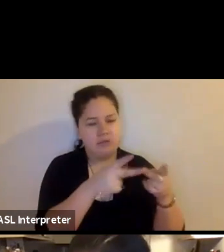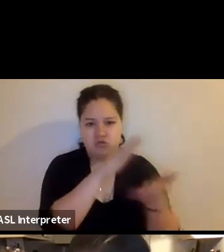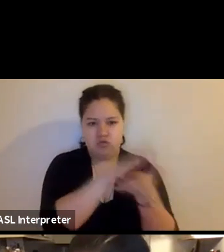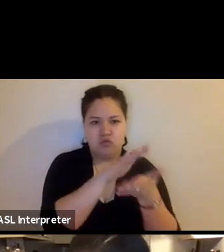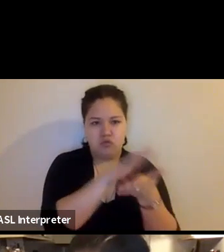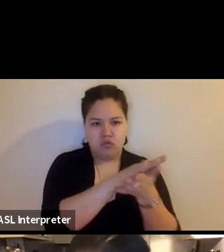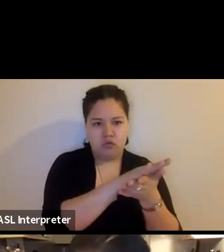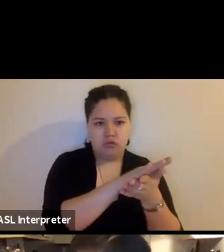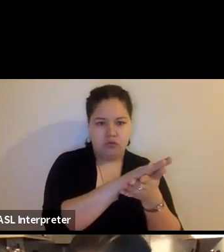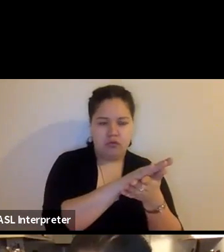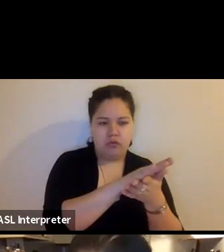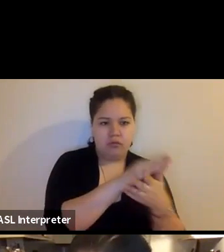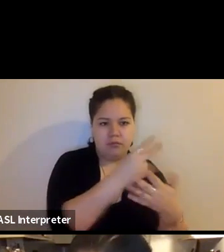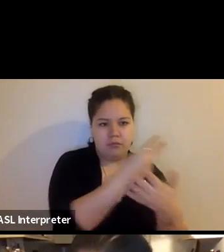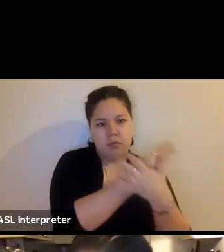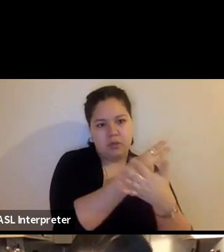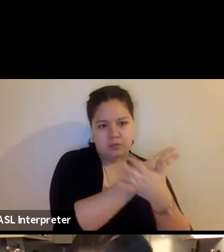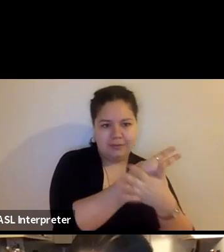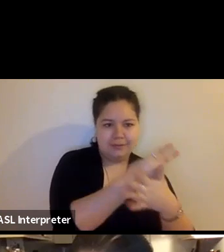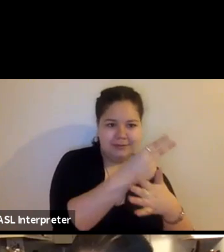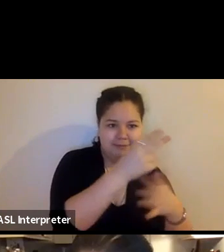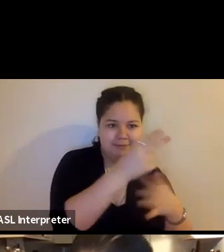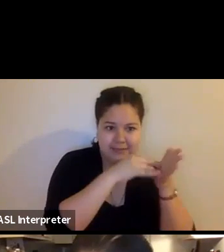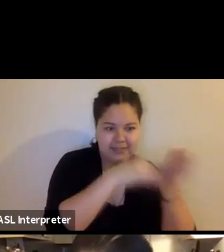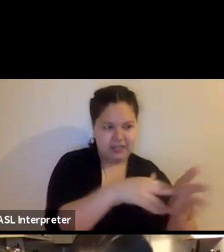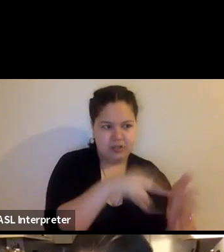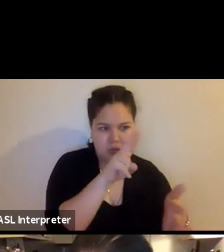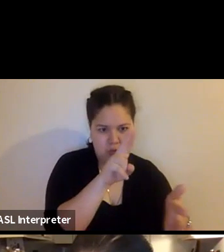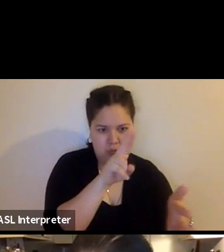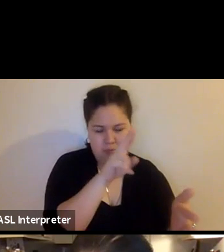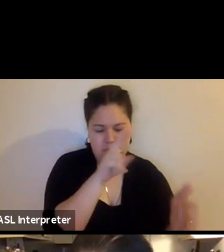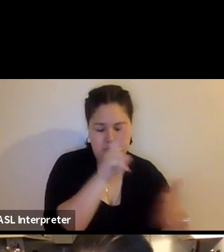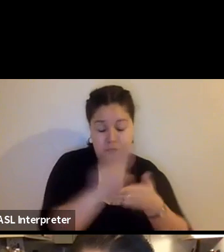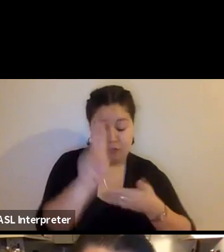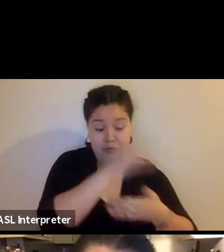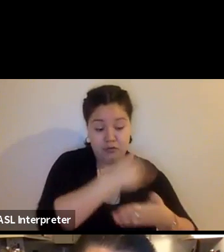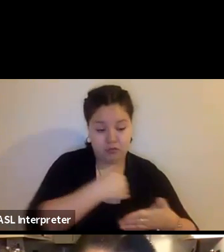T. I think about that violence